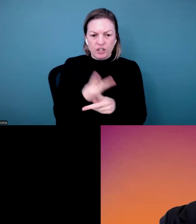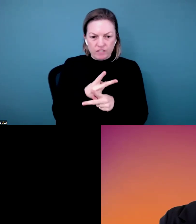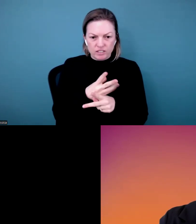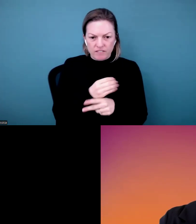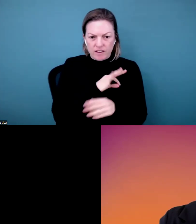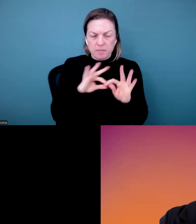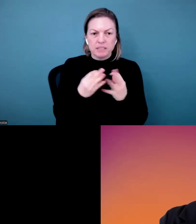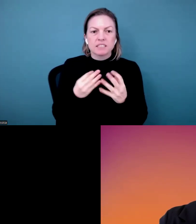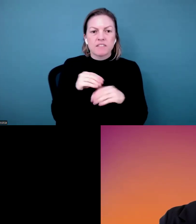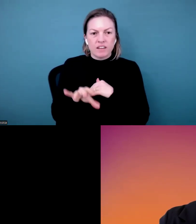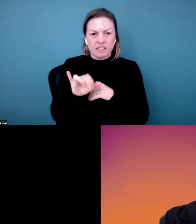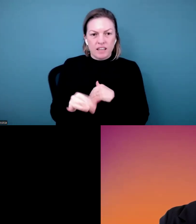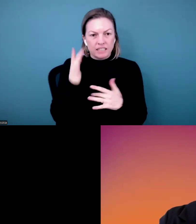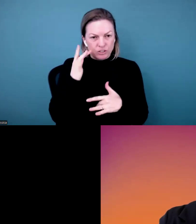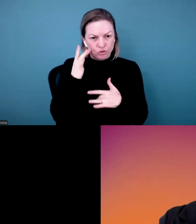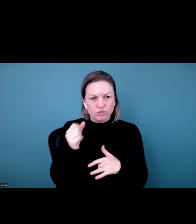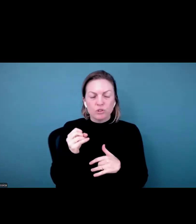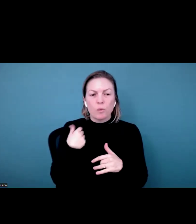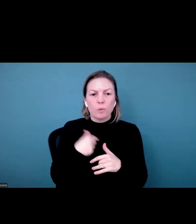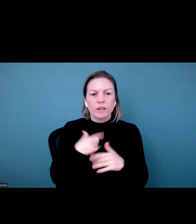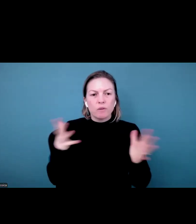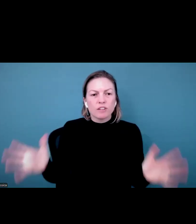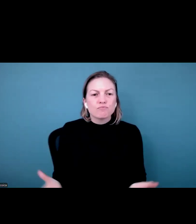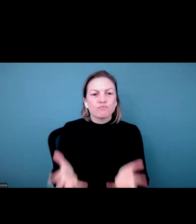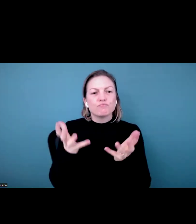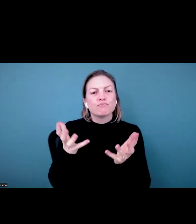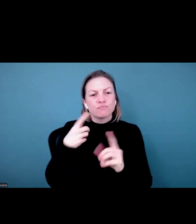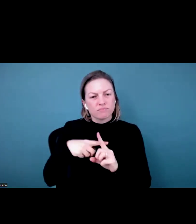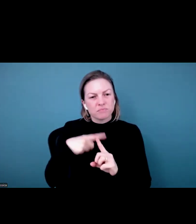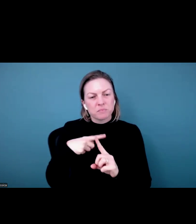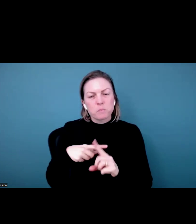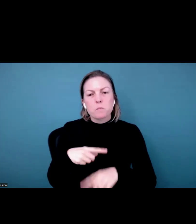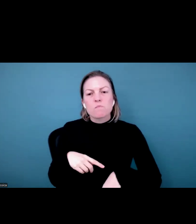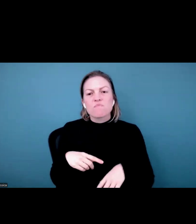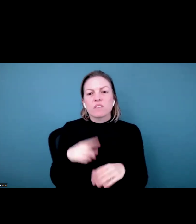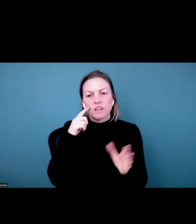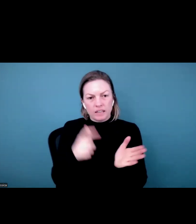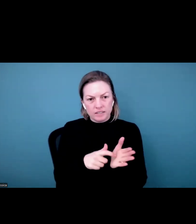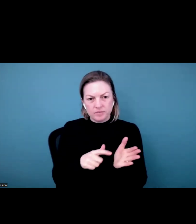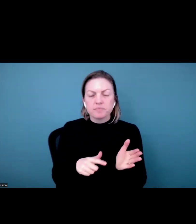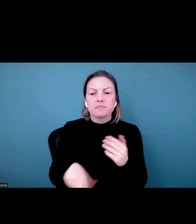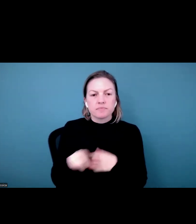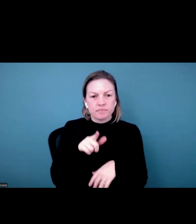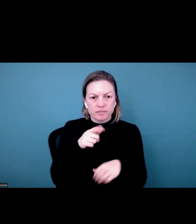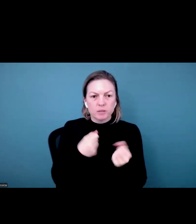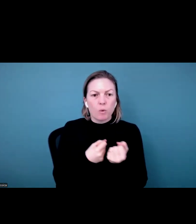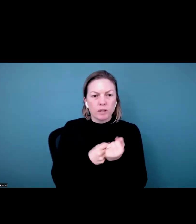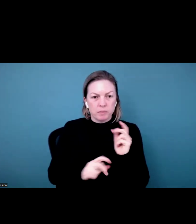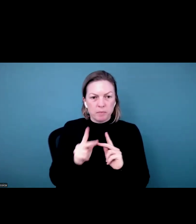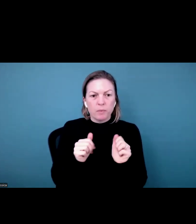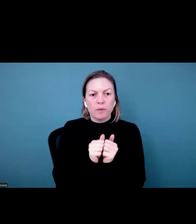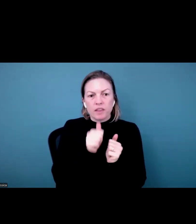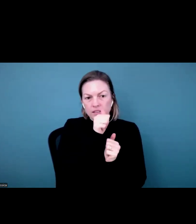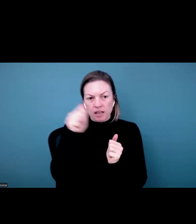the condition. So we lift you up and more to do in recognition of supporting those with Alzheimer's and